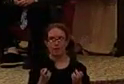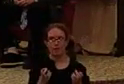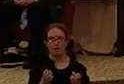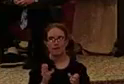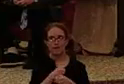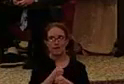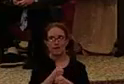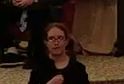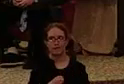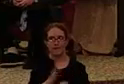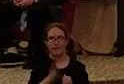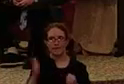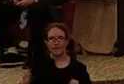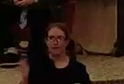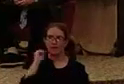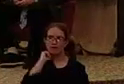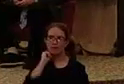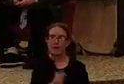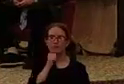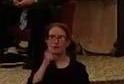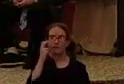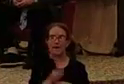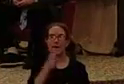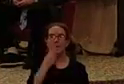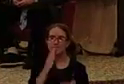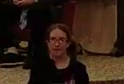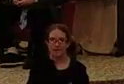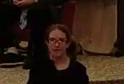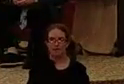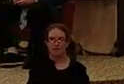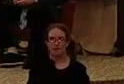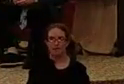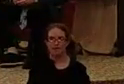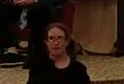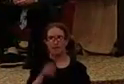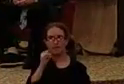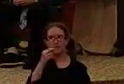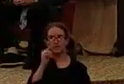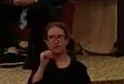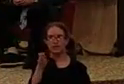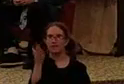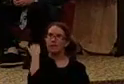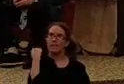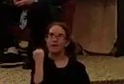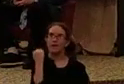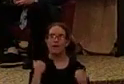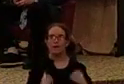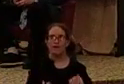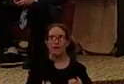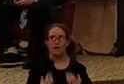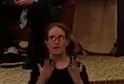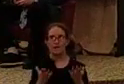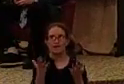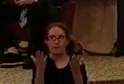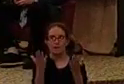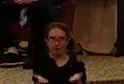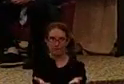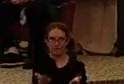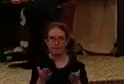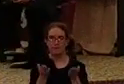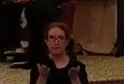I want to make things right. I don't care how bad and how shady my past has been. I'm providing some offerings.